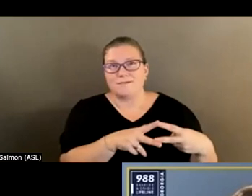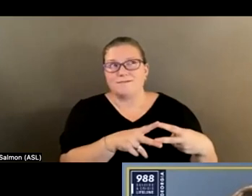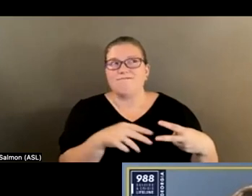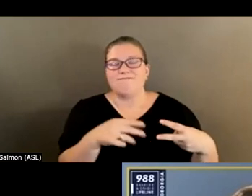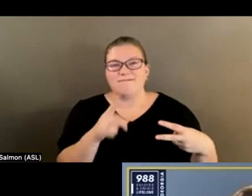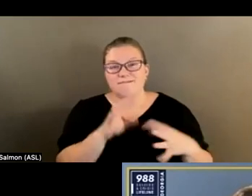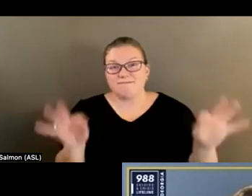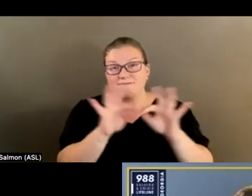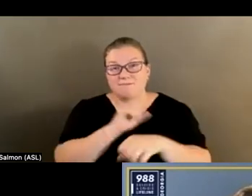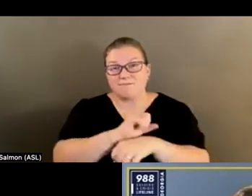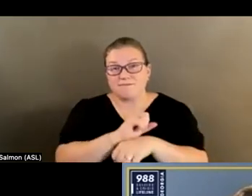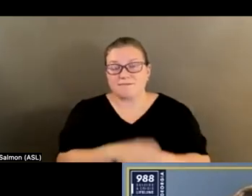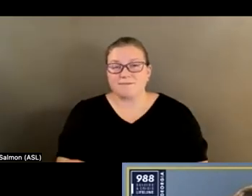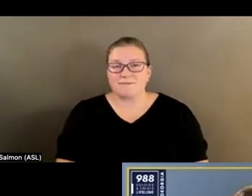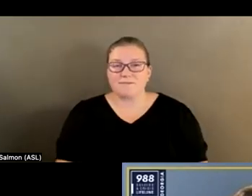important work.